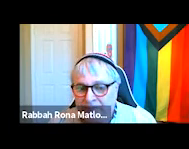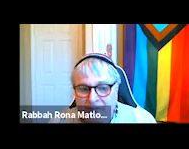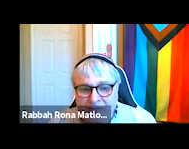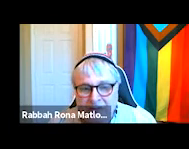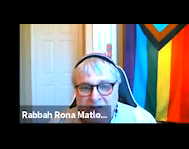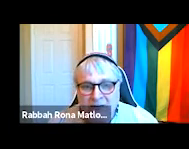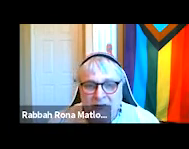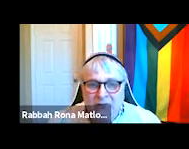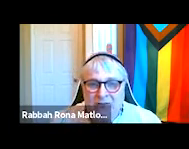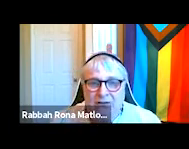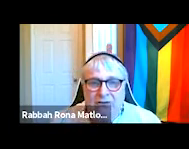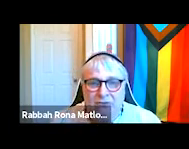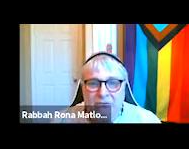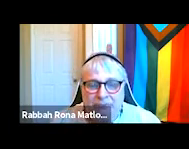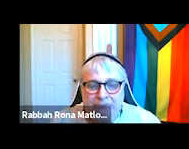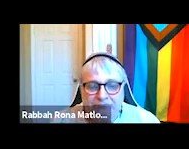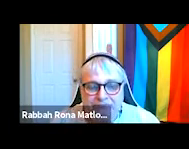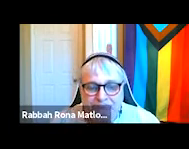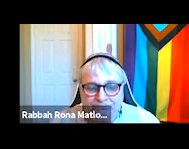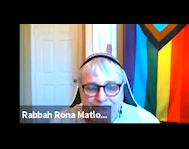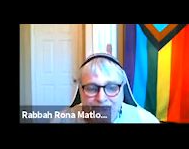later. Thank you.